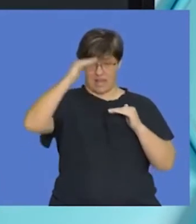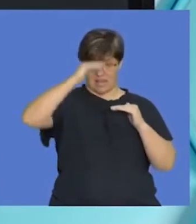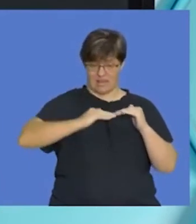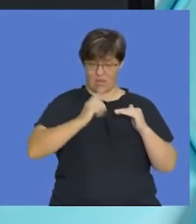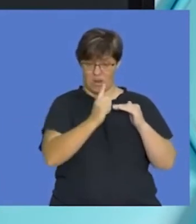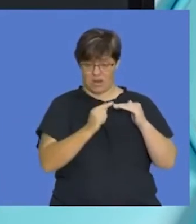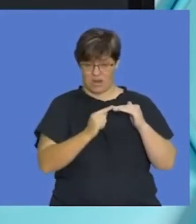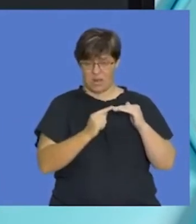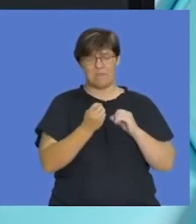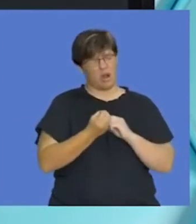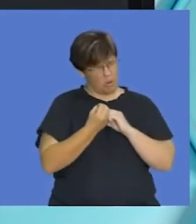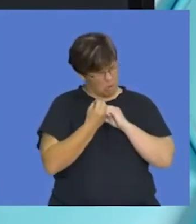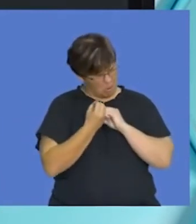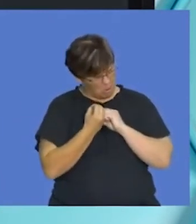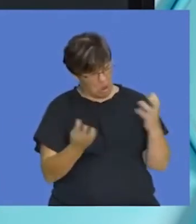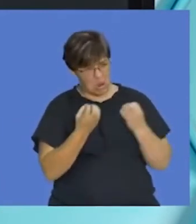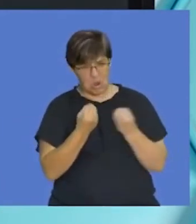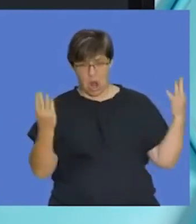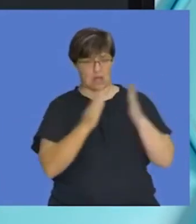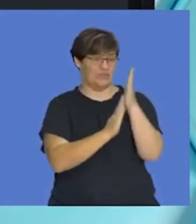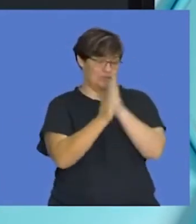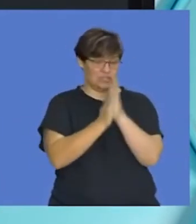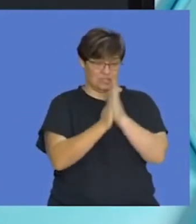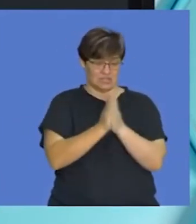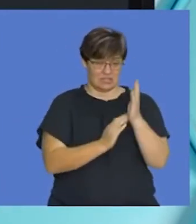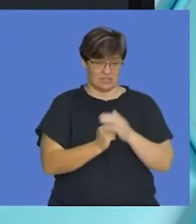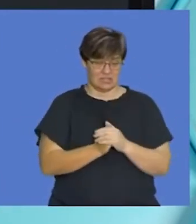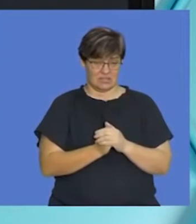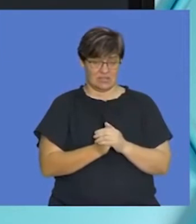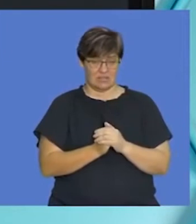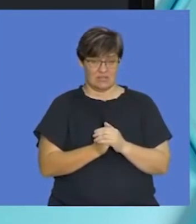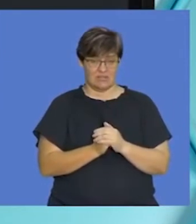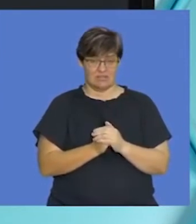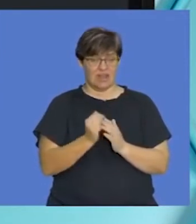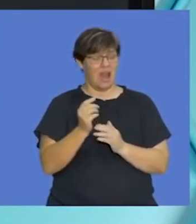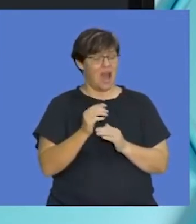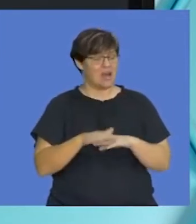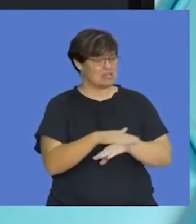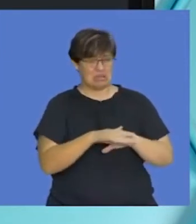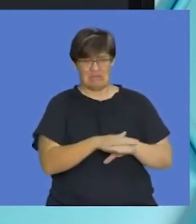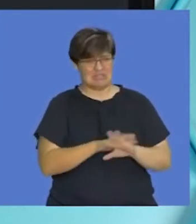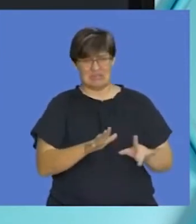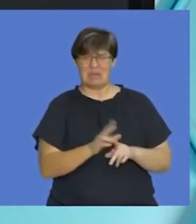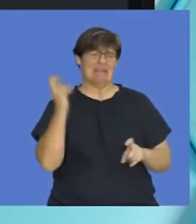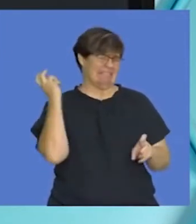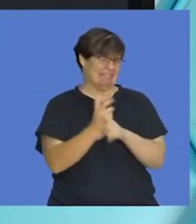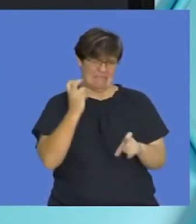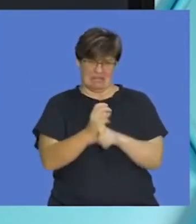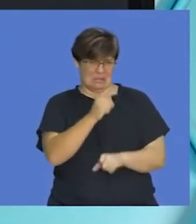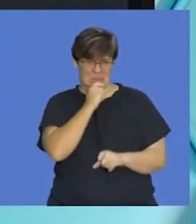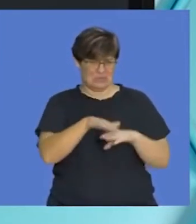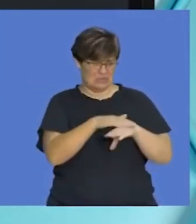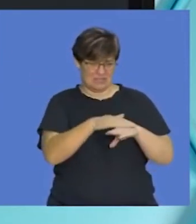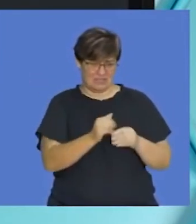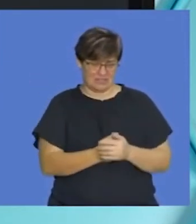can be bigger than 1. That means there's lots and lots and lots of friction. Those surfaces aren't great. Okay, it